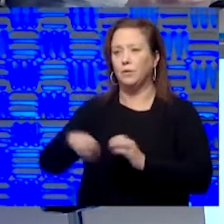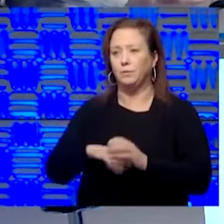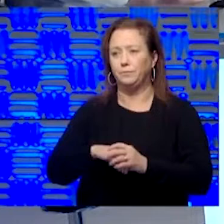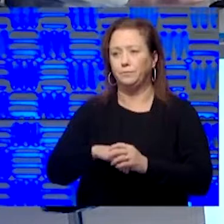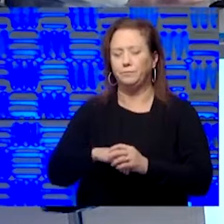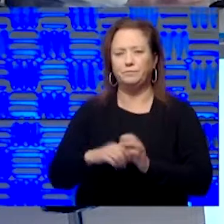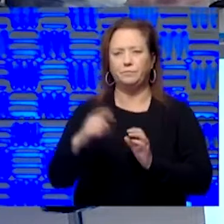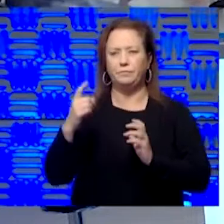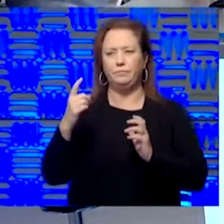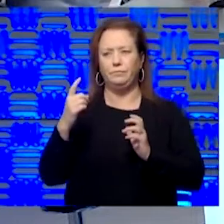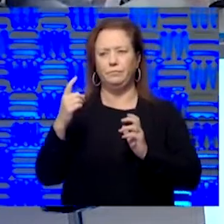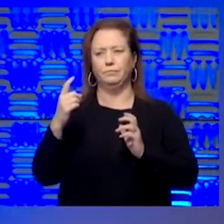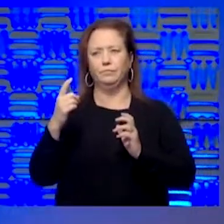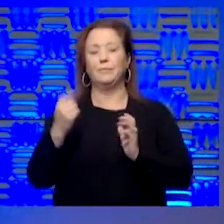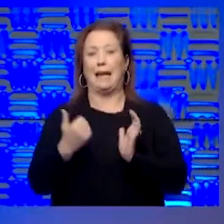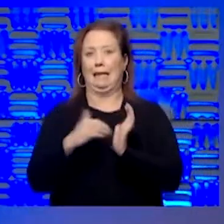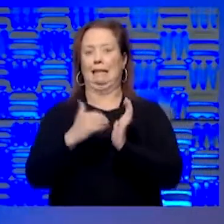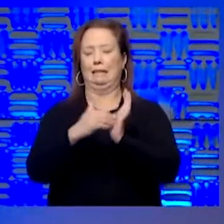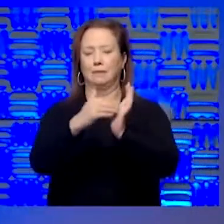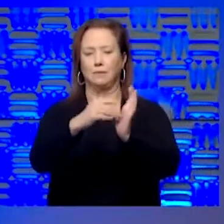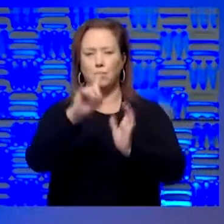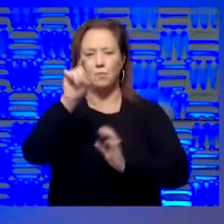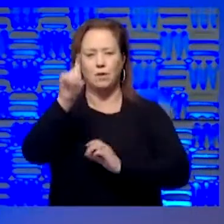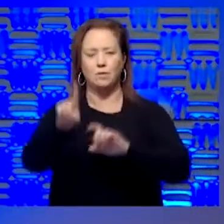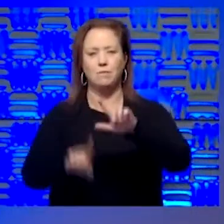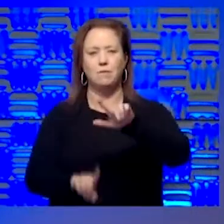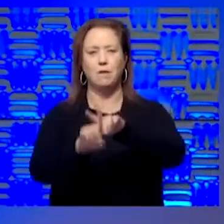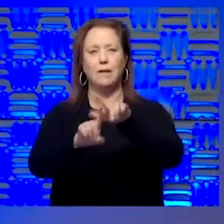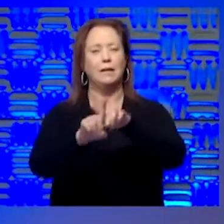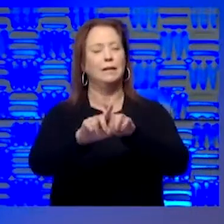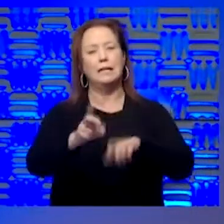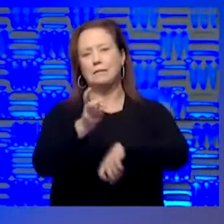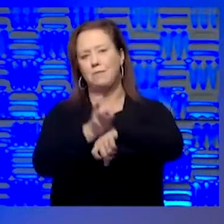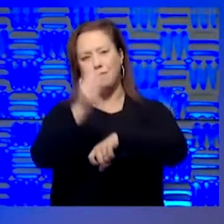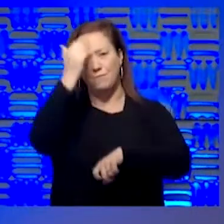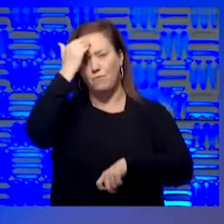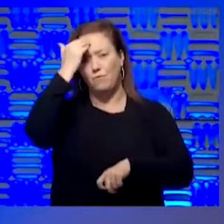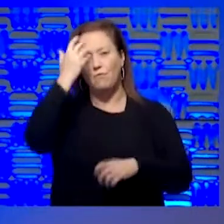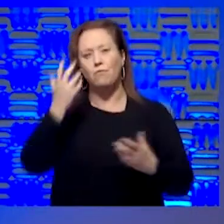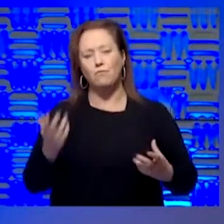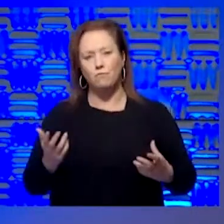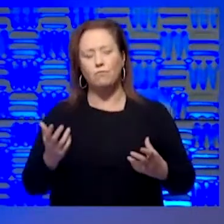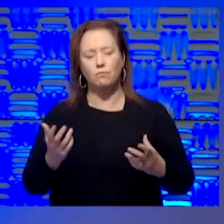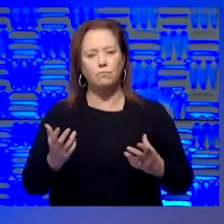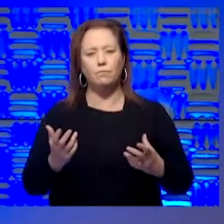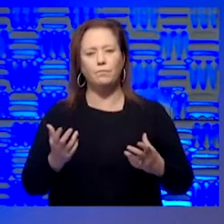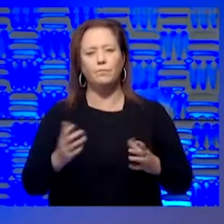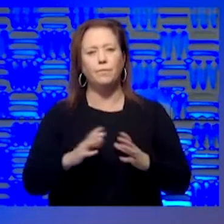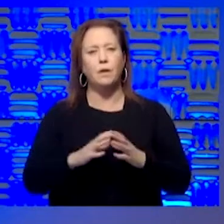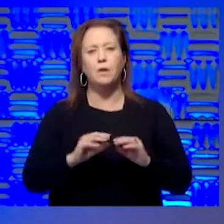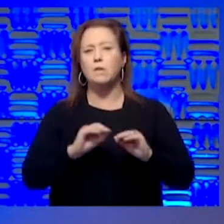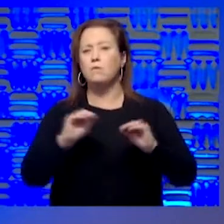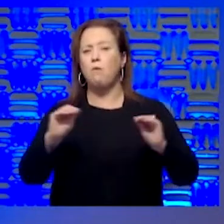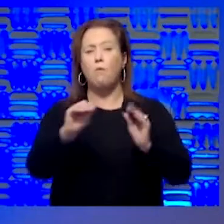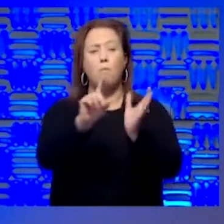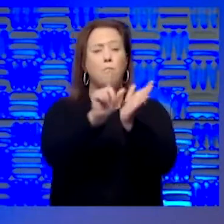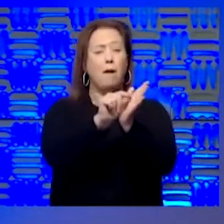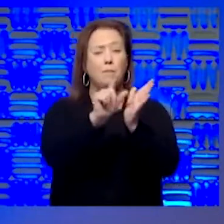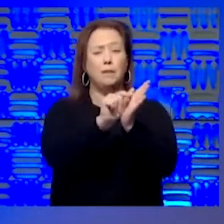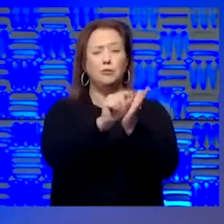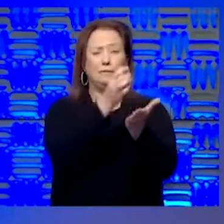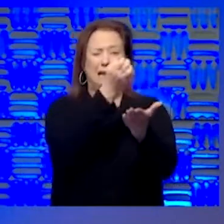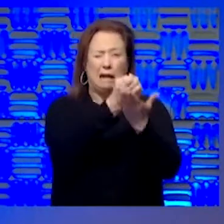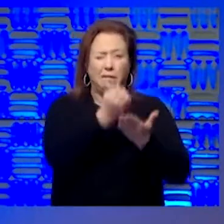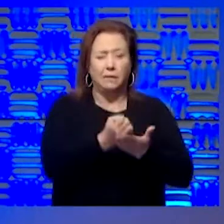this. I get this regularly. It's really hard to know. Certainly, there's been no published evidence